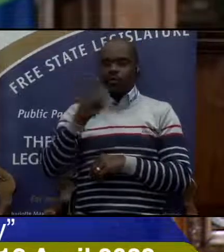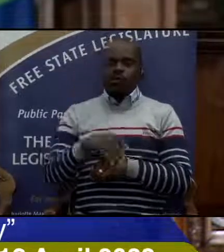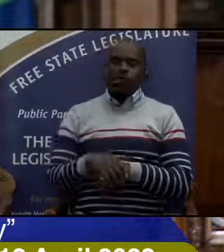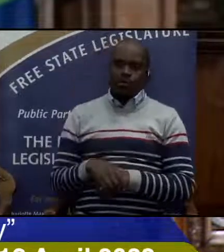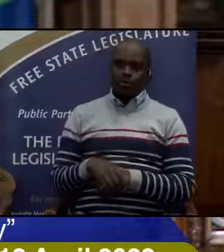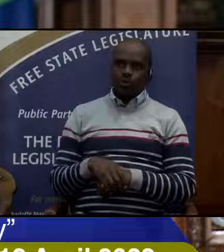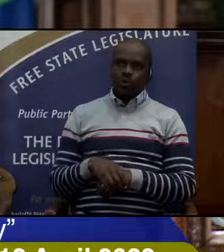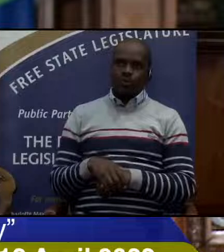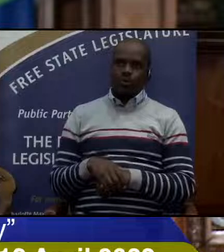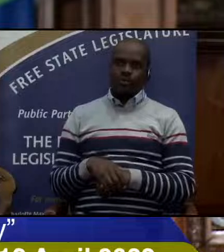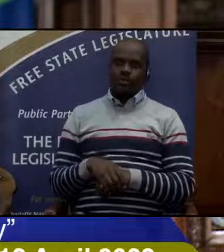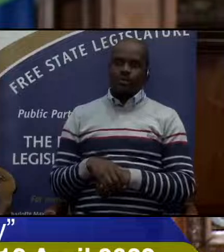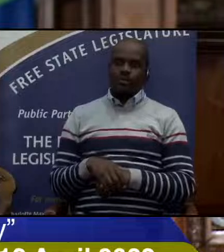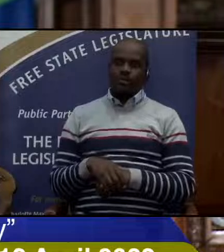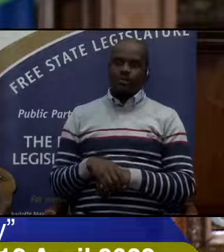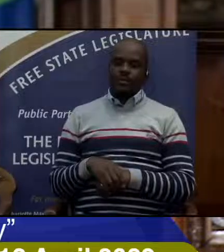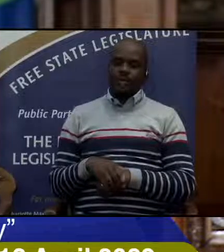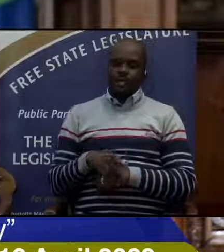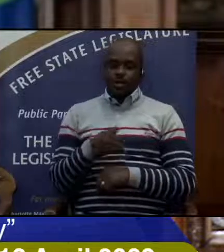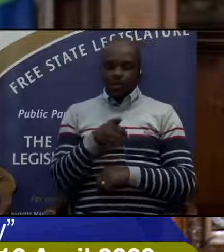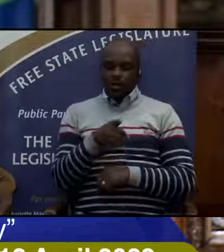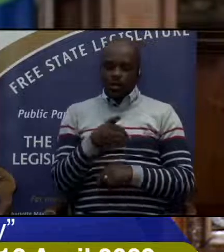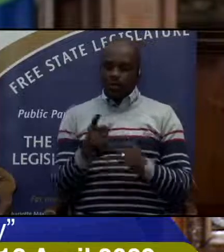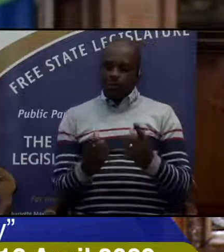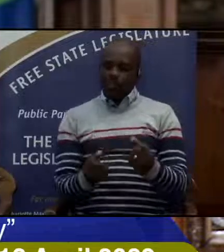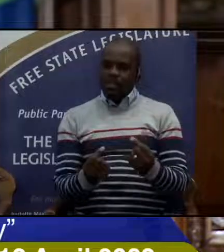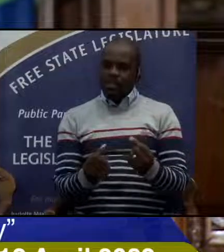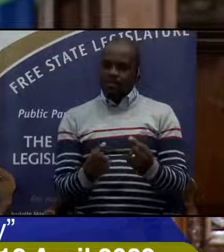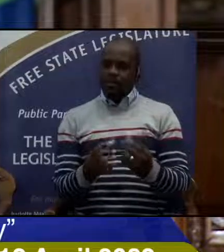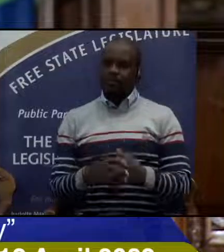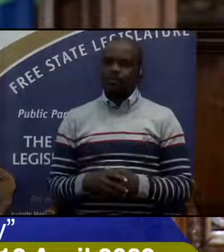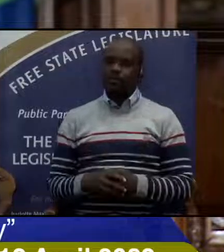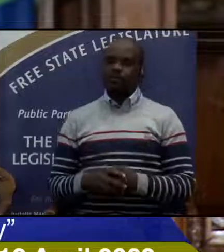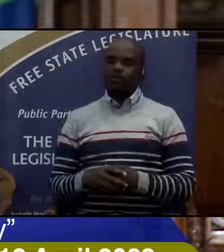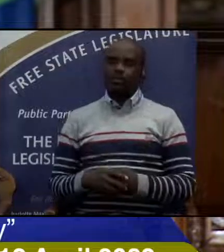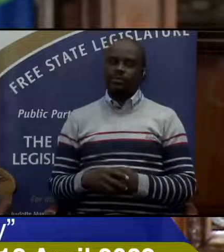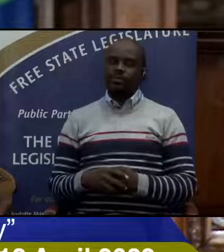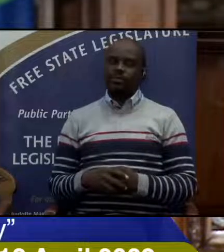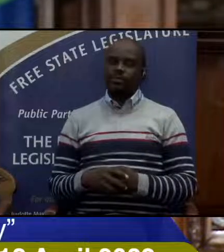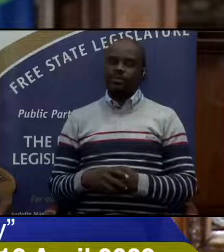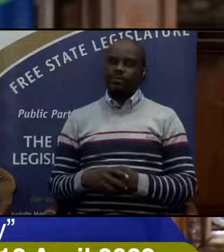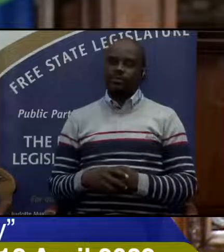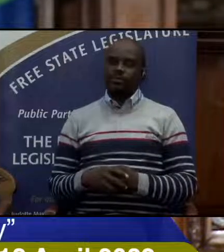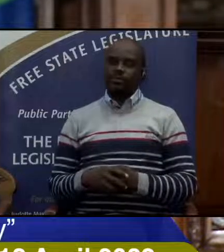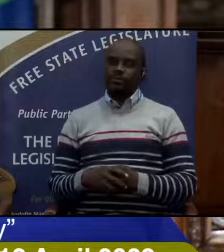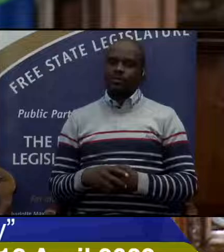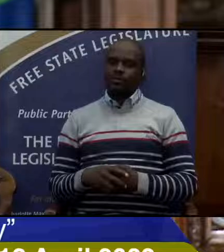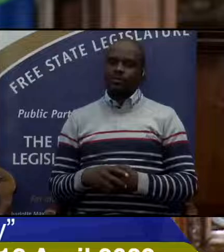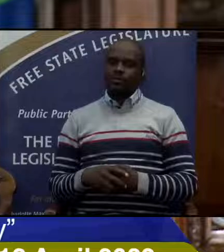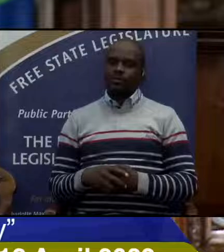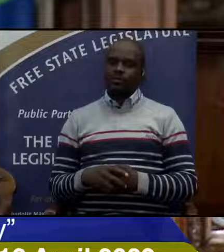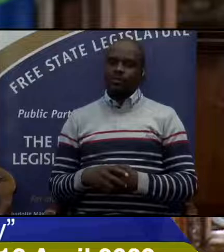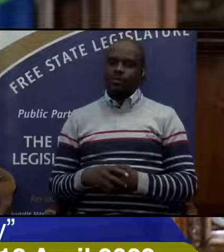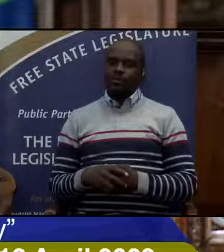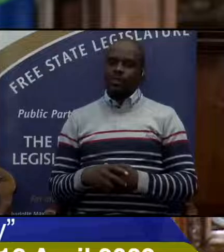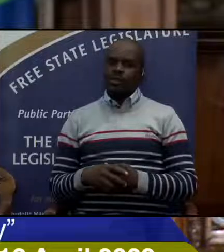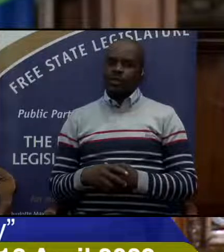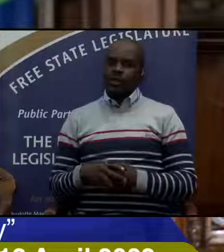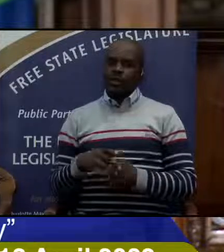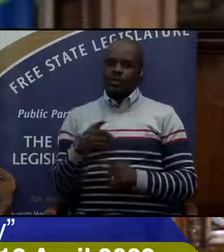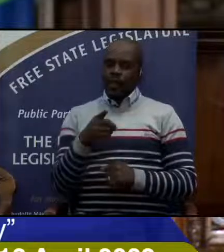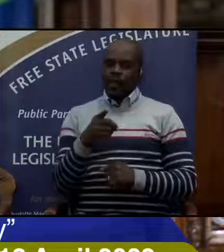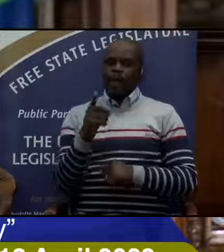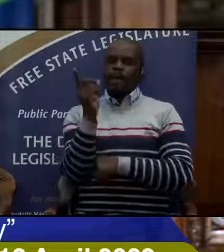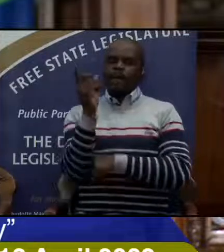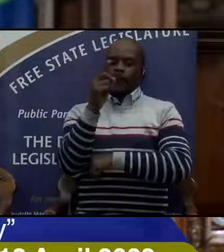what they did ke hore ha ba santsatsile CFO a khutlang ka lona